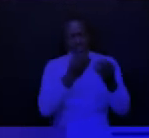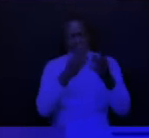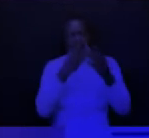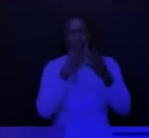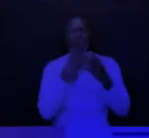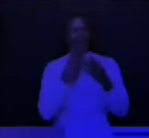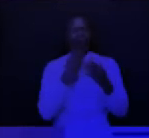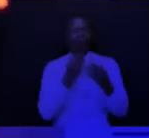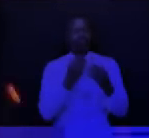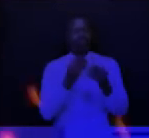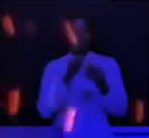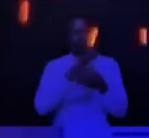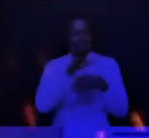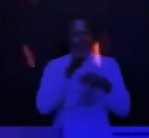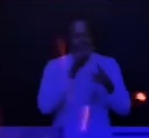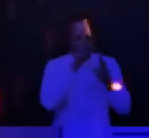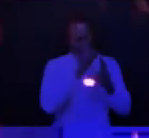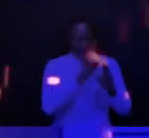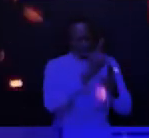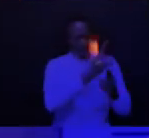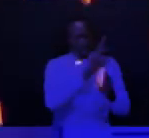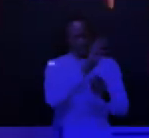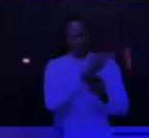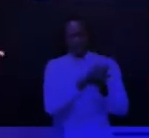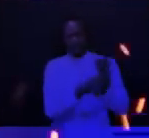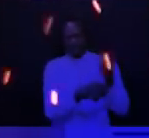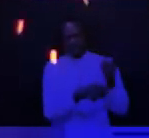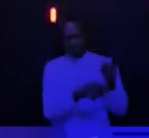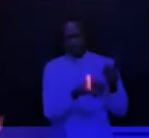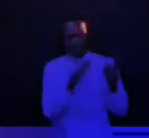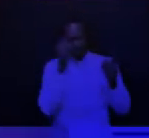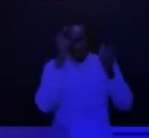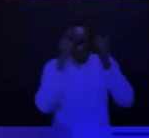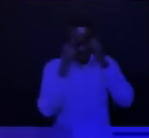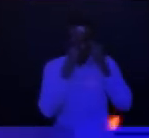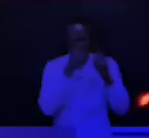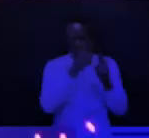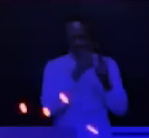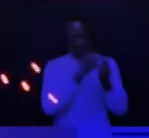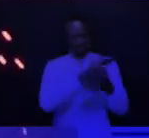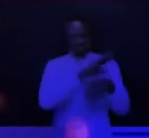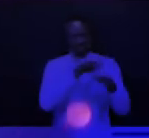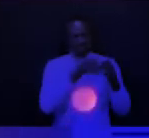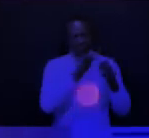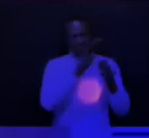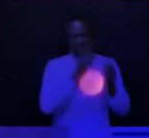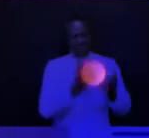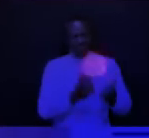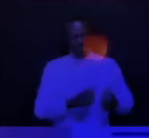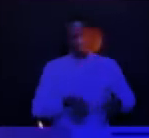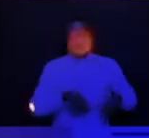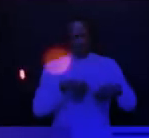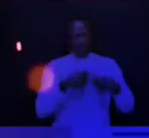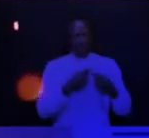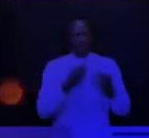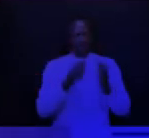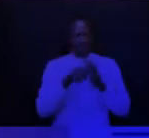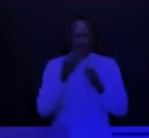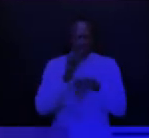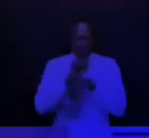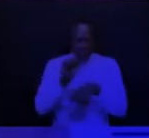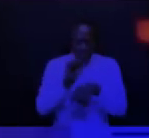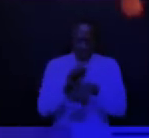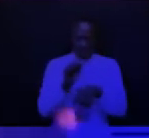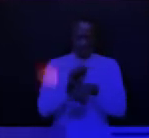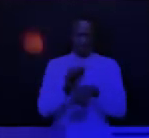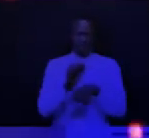as somebody of honor and esteem. Because all his life, he worked for the